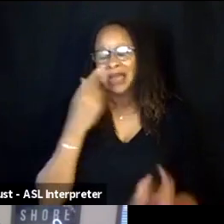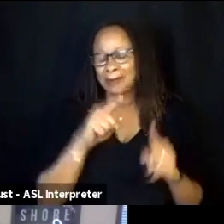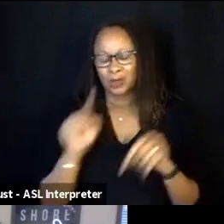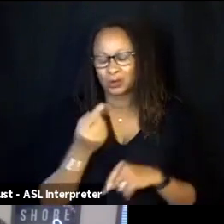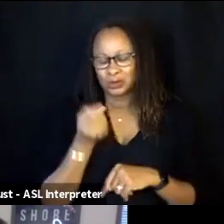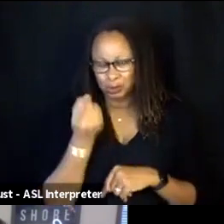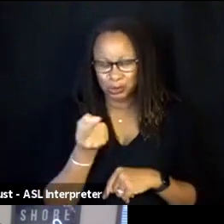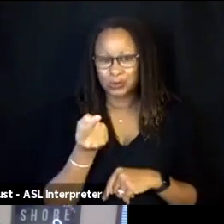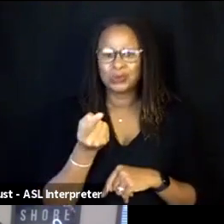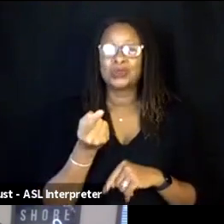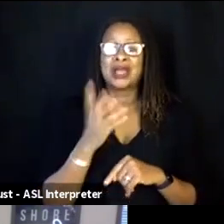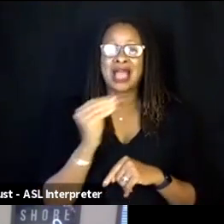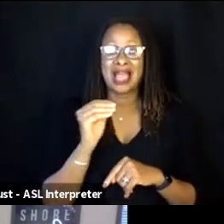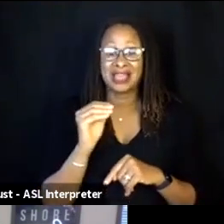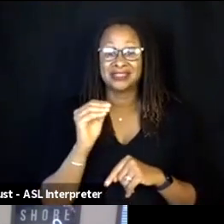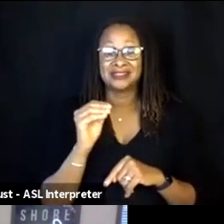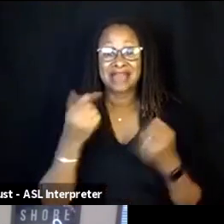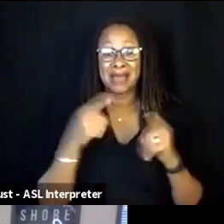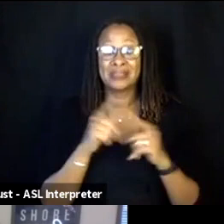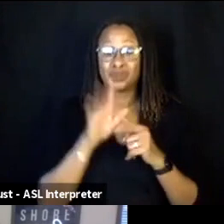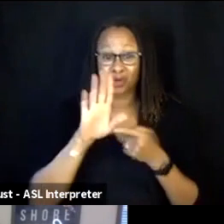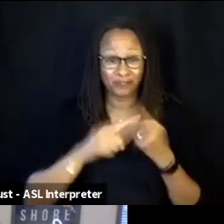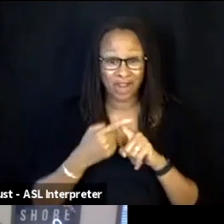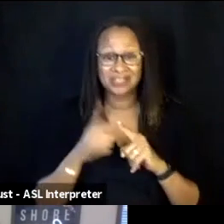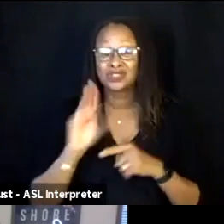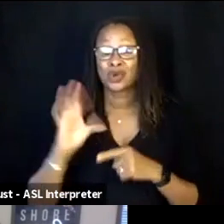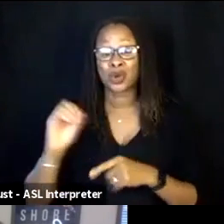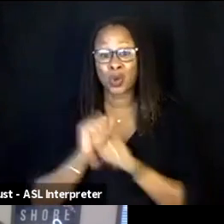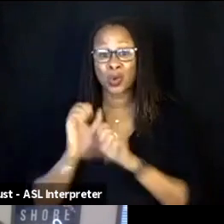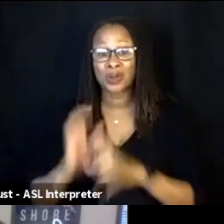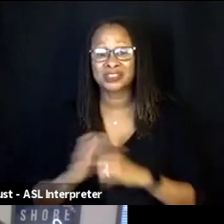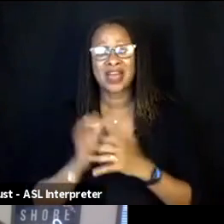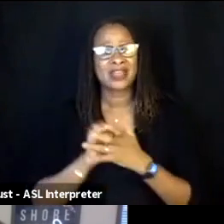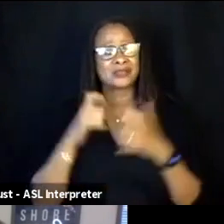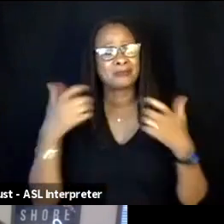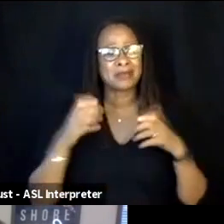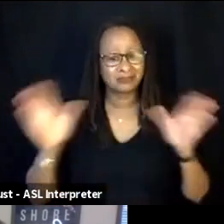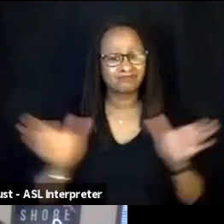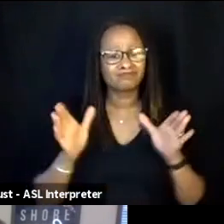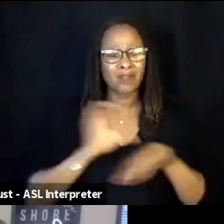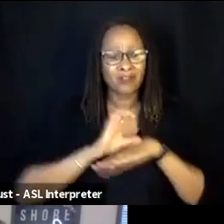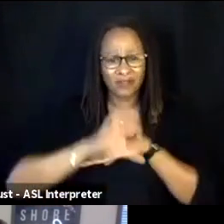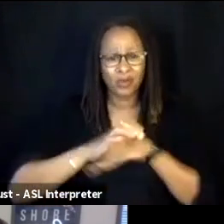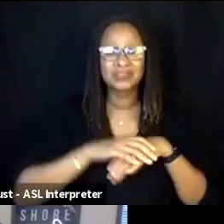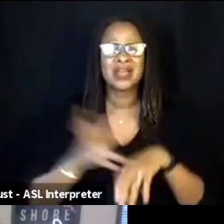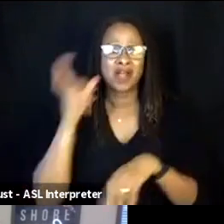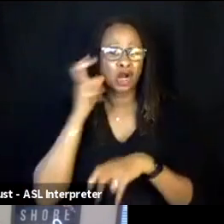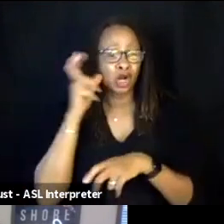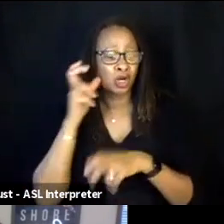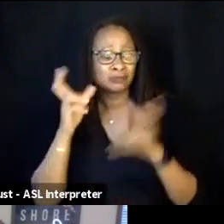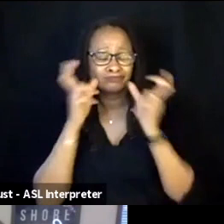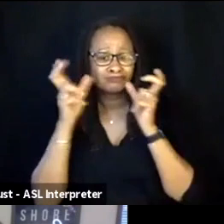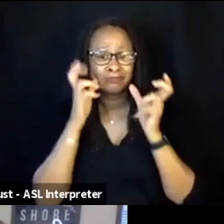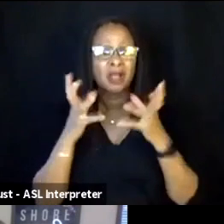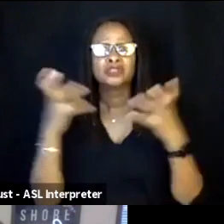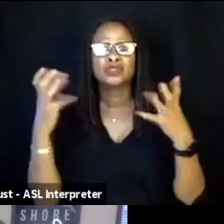to you and your coworkers and your friends. That was another big driving force for me, as having heard stories throughout my entire